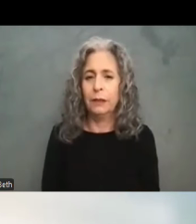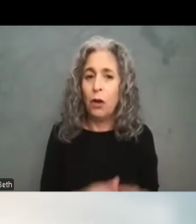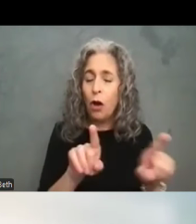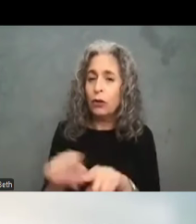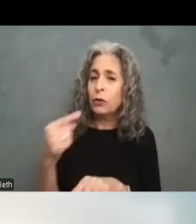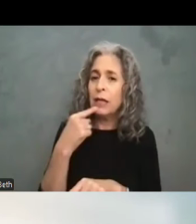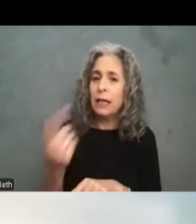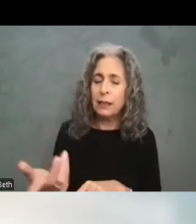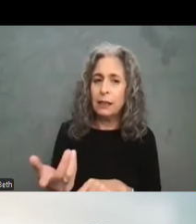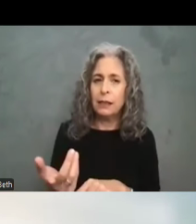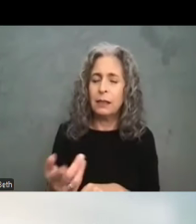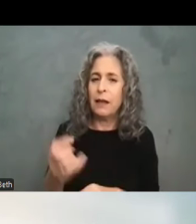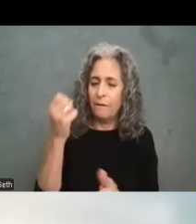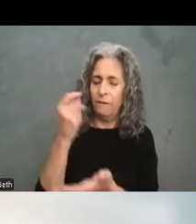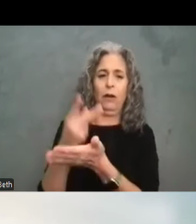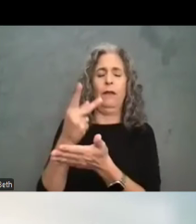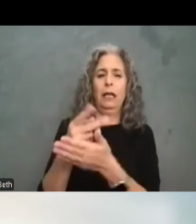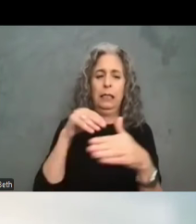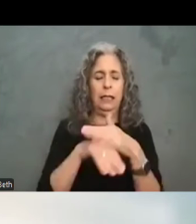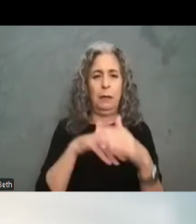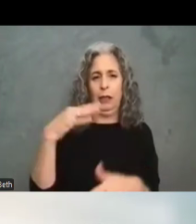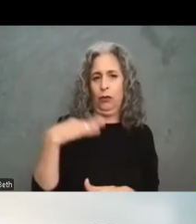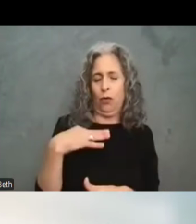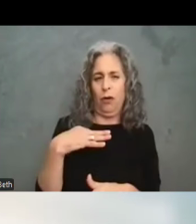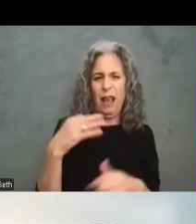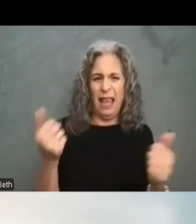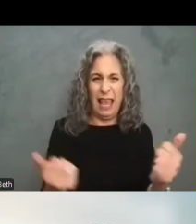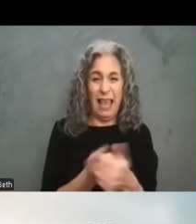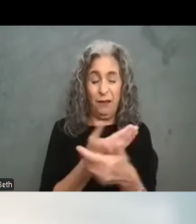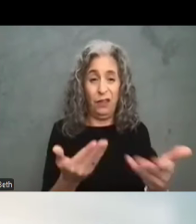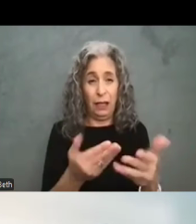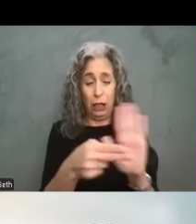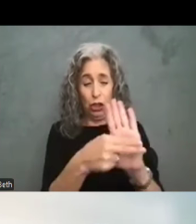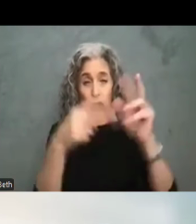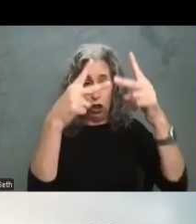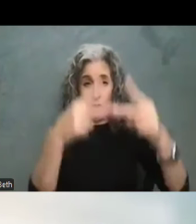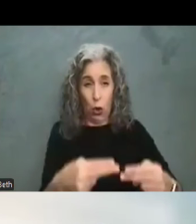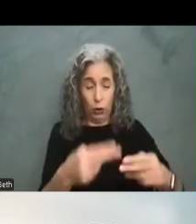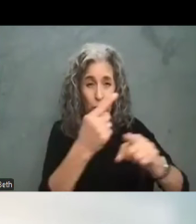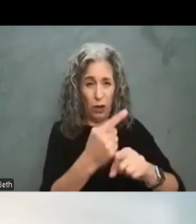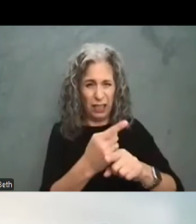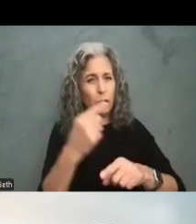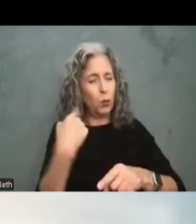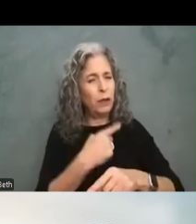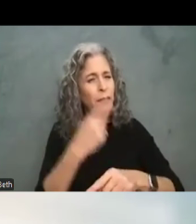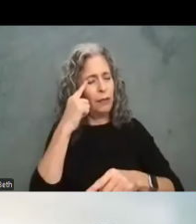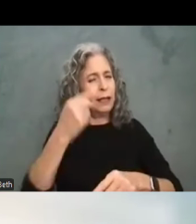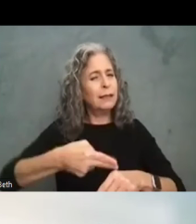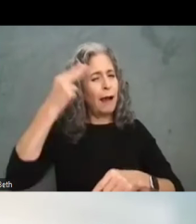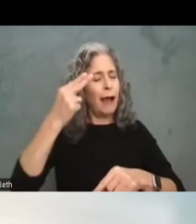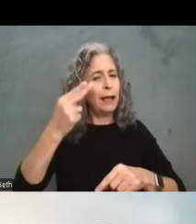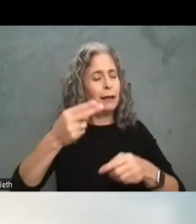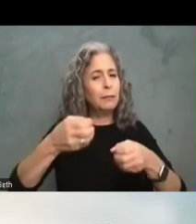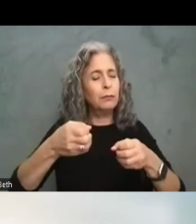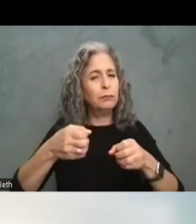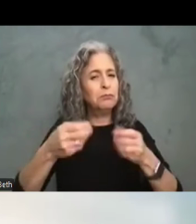it's a verified accessibility score, so the likelihood that everything is coded correctly is quite high. So again, this looks